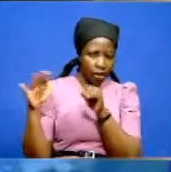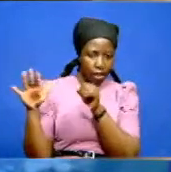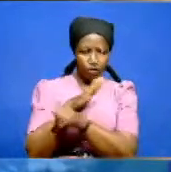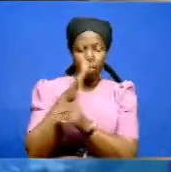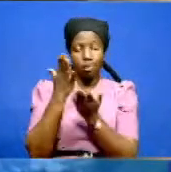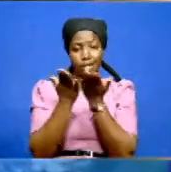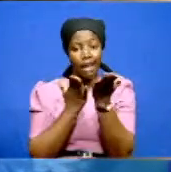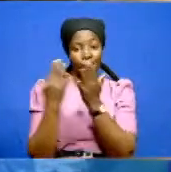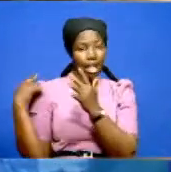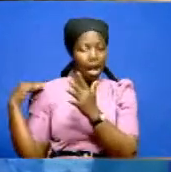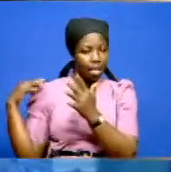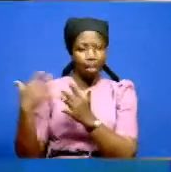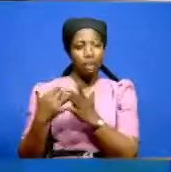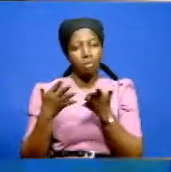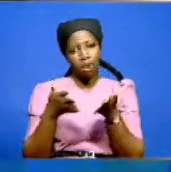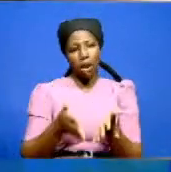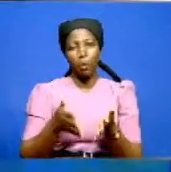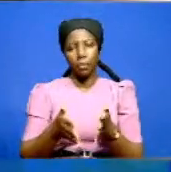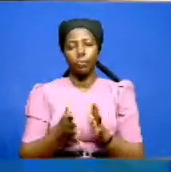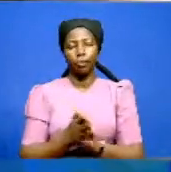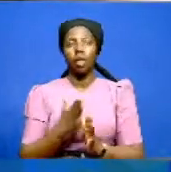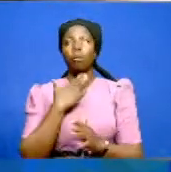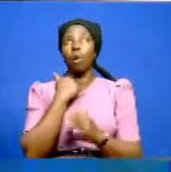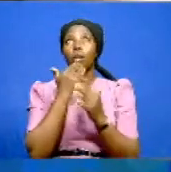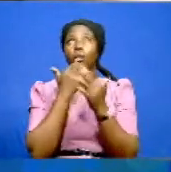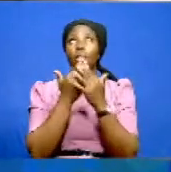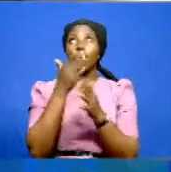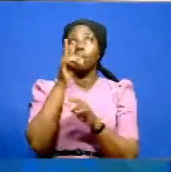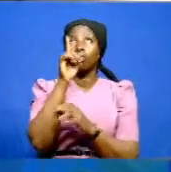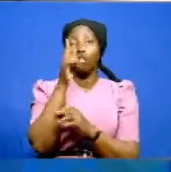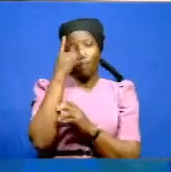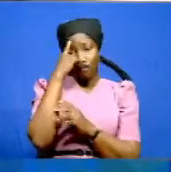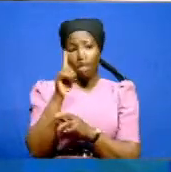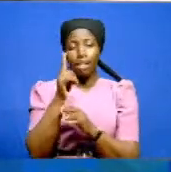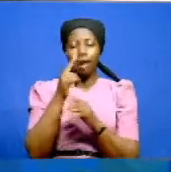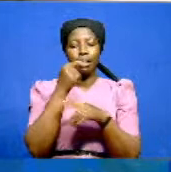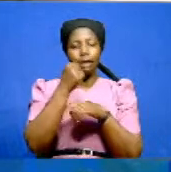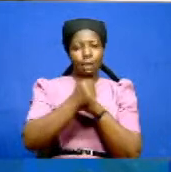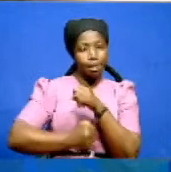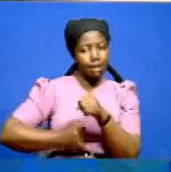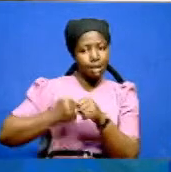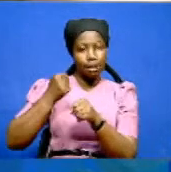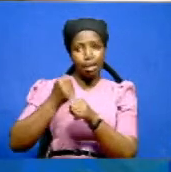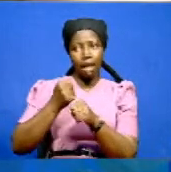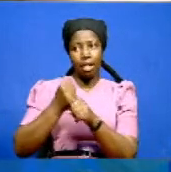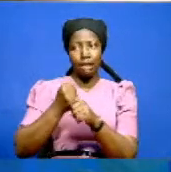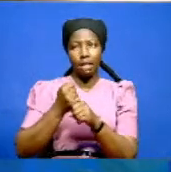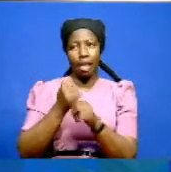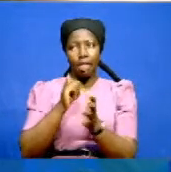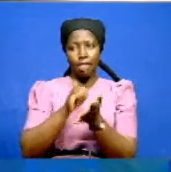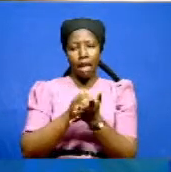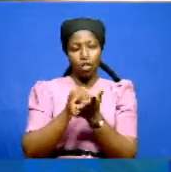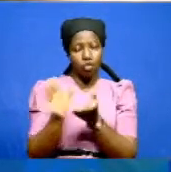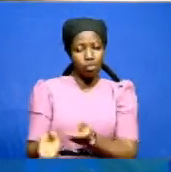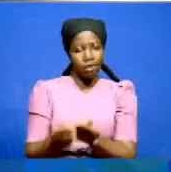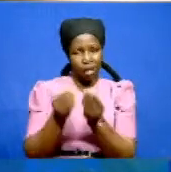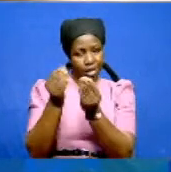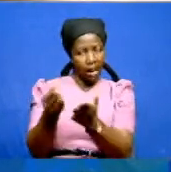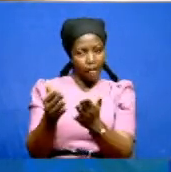until now. I want to thank you for the years that you gave him to